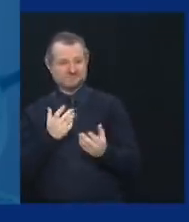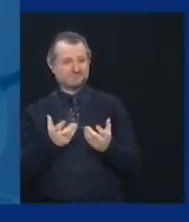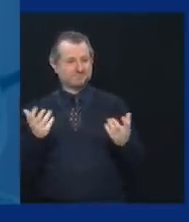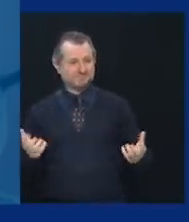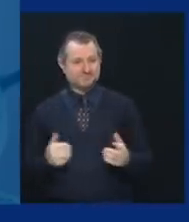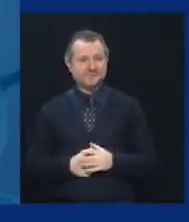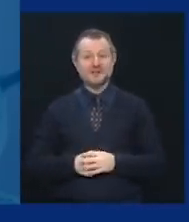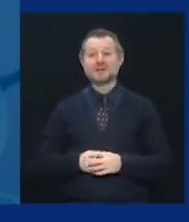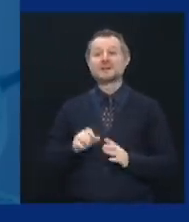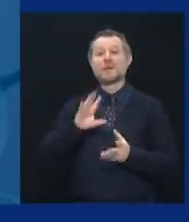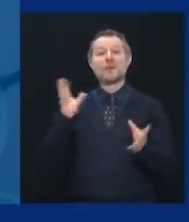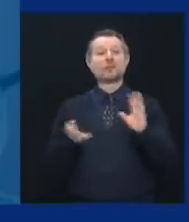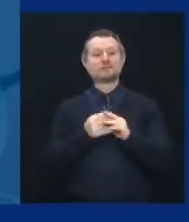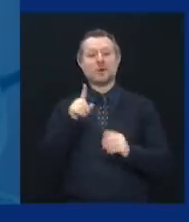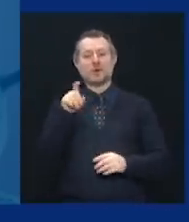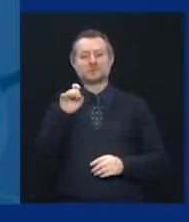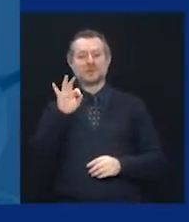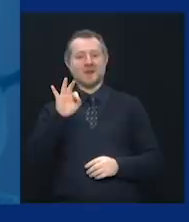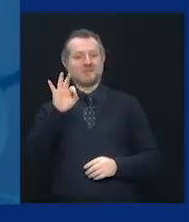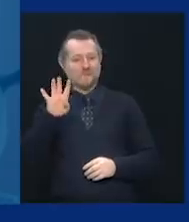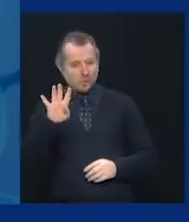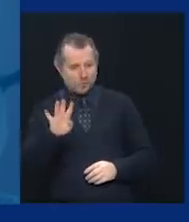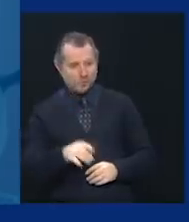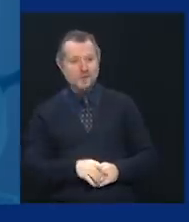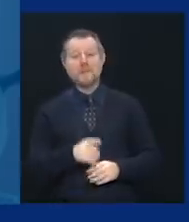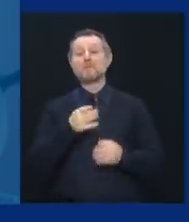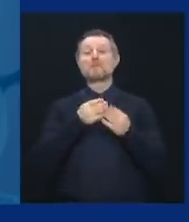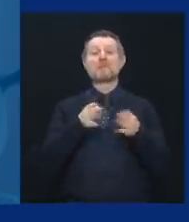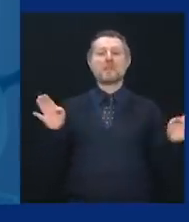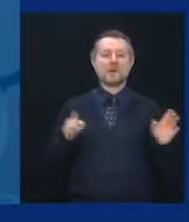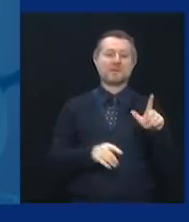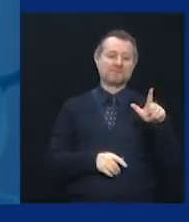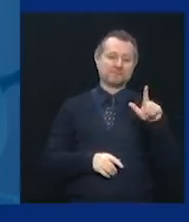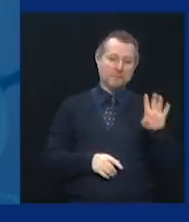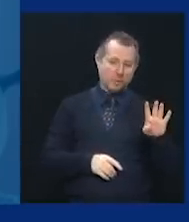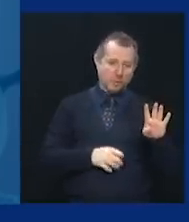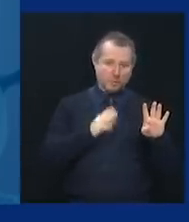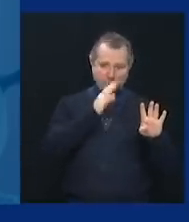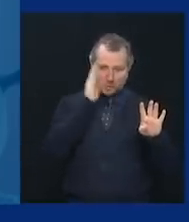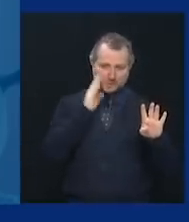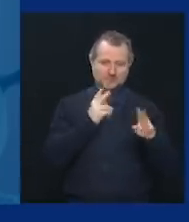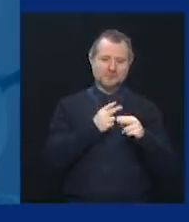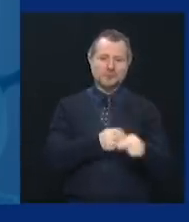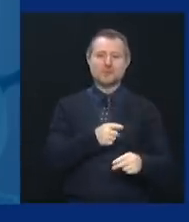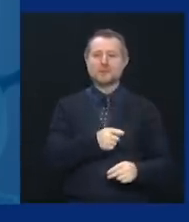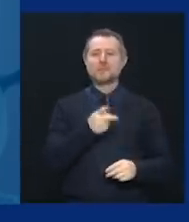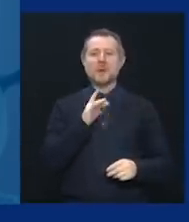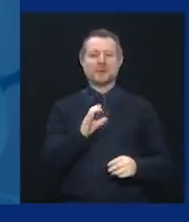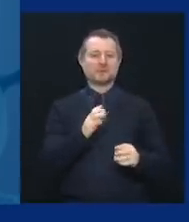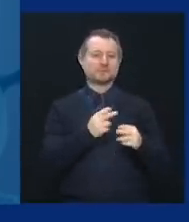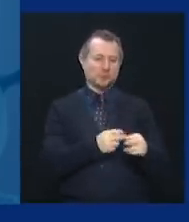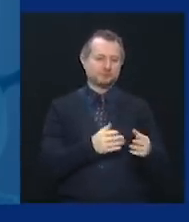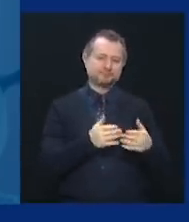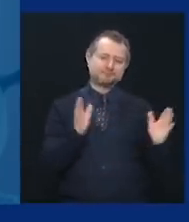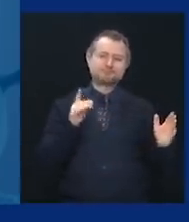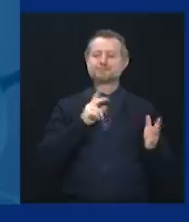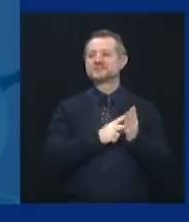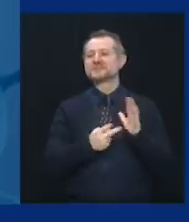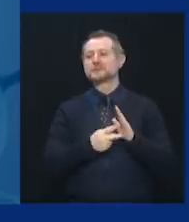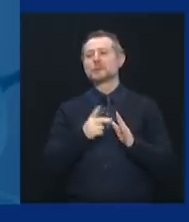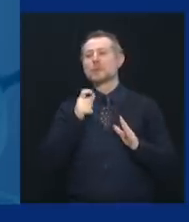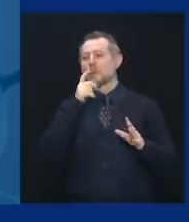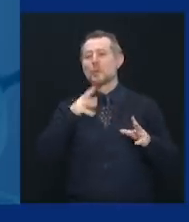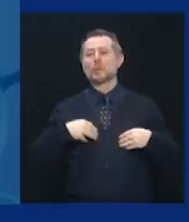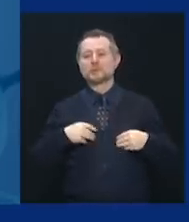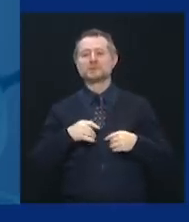total hospitals in the state. 24 are, quote unquote, public hospitals. Public meaning they